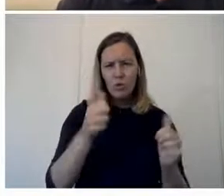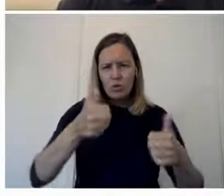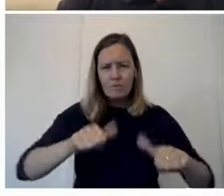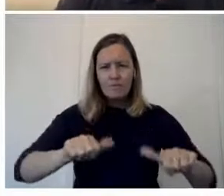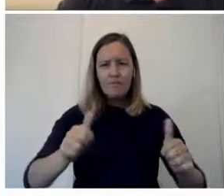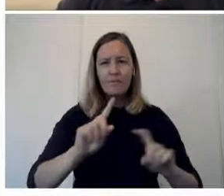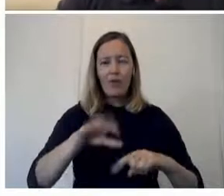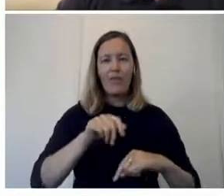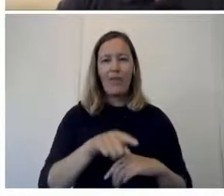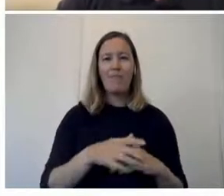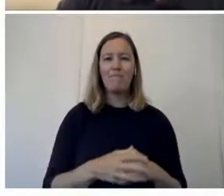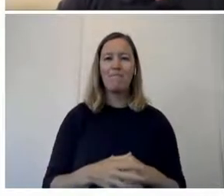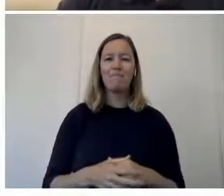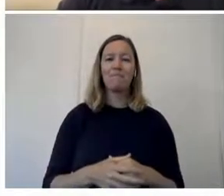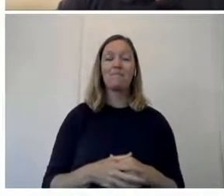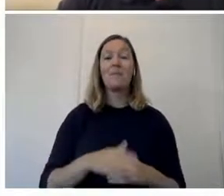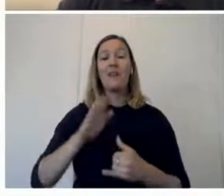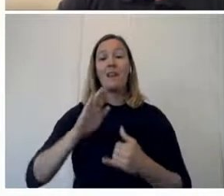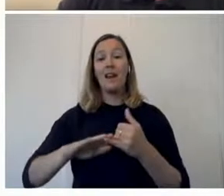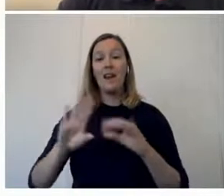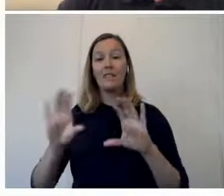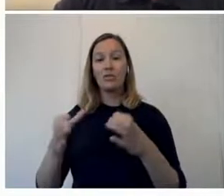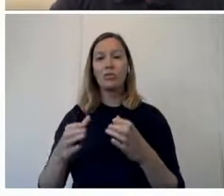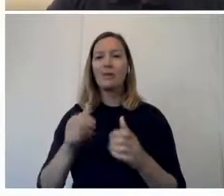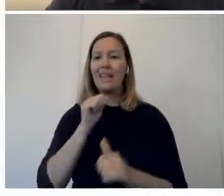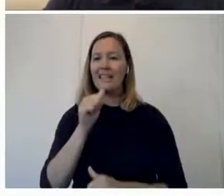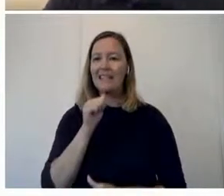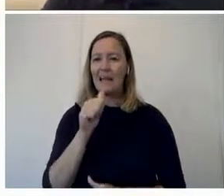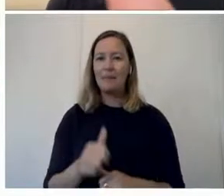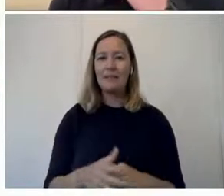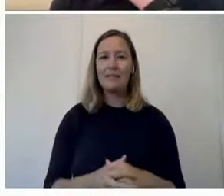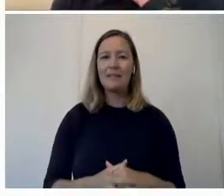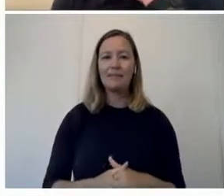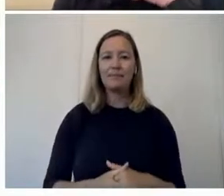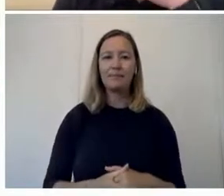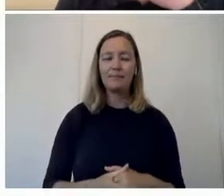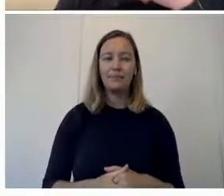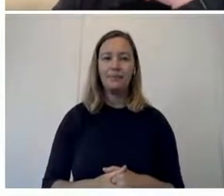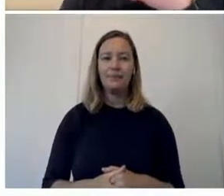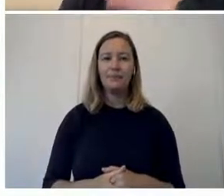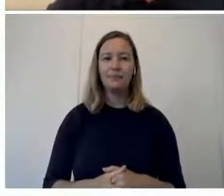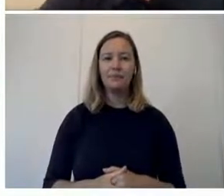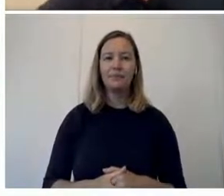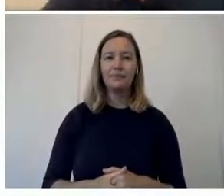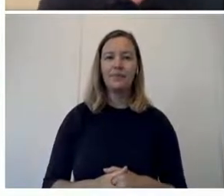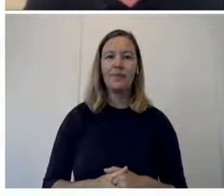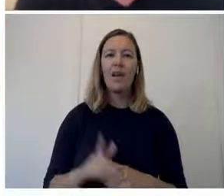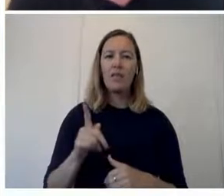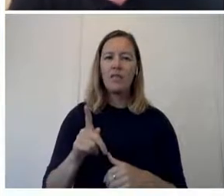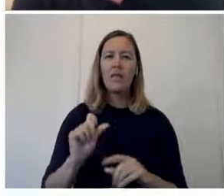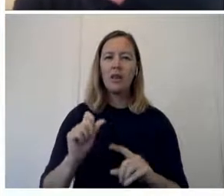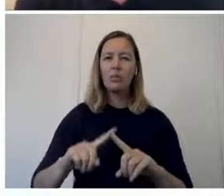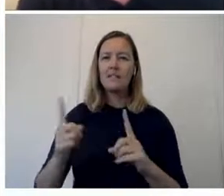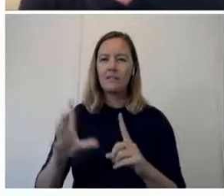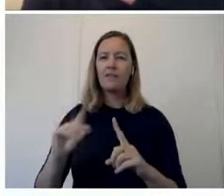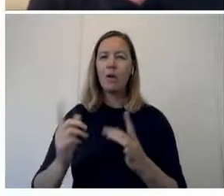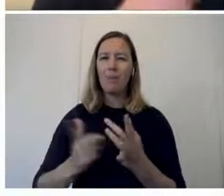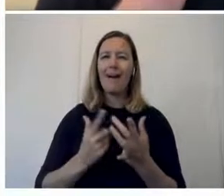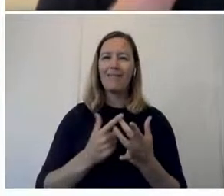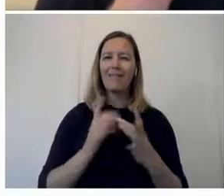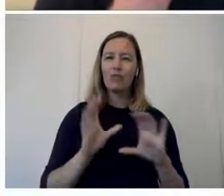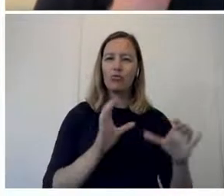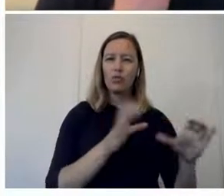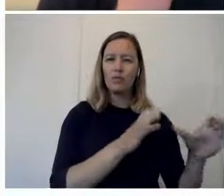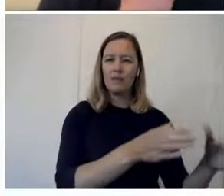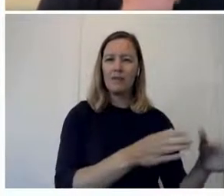so finally, we have entertainment. Now, entertainment are kind of the odd one out because there's only